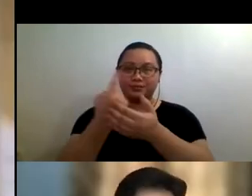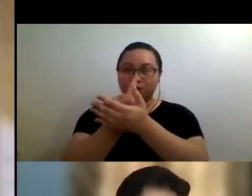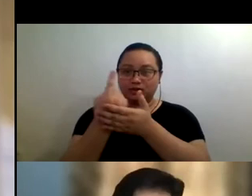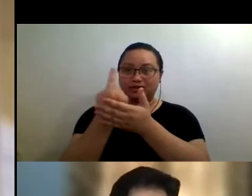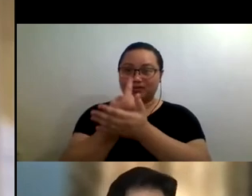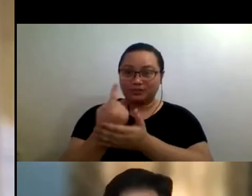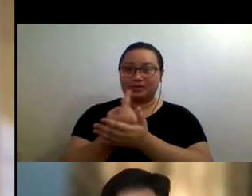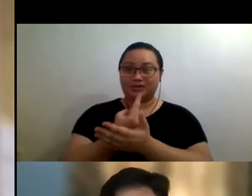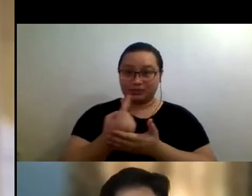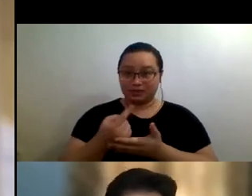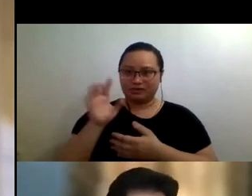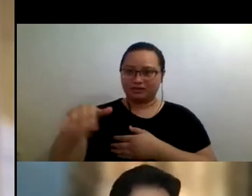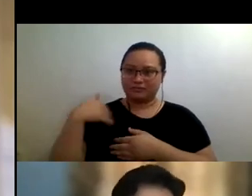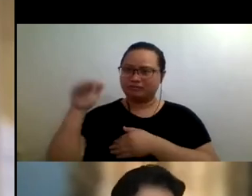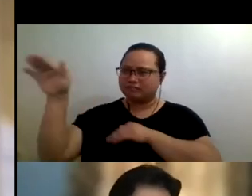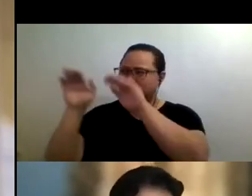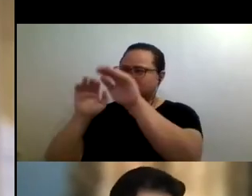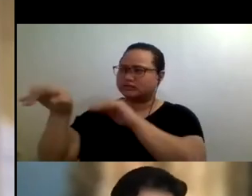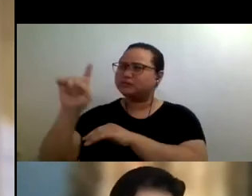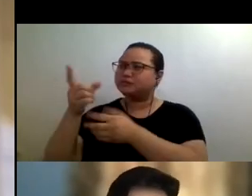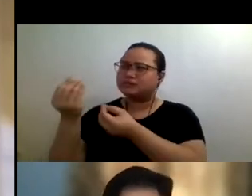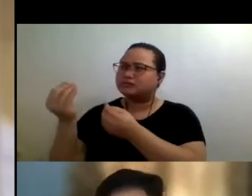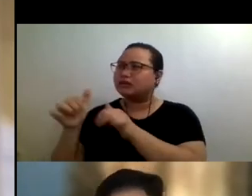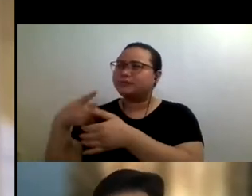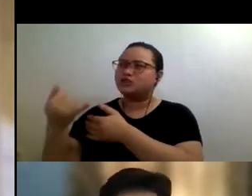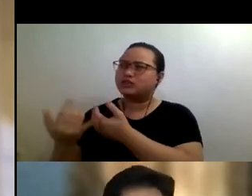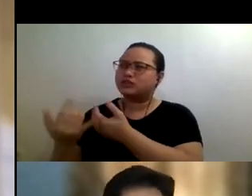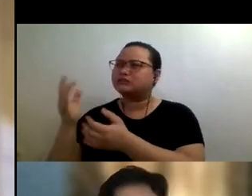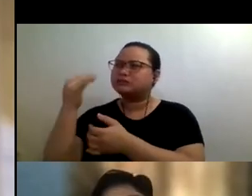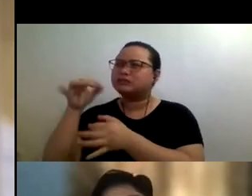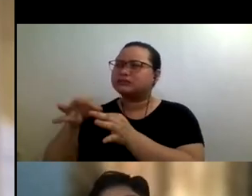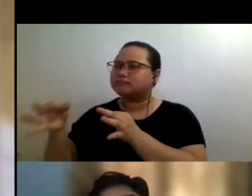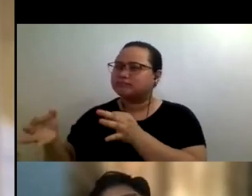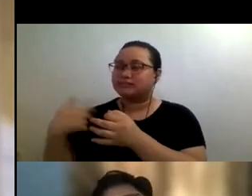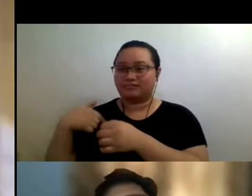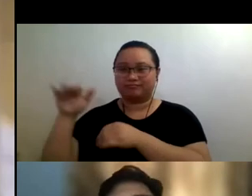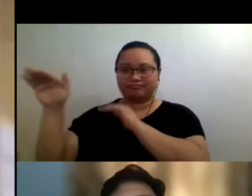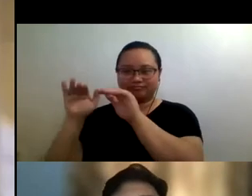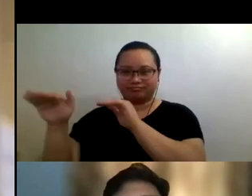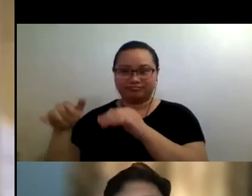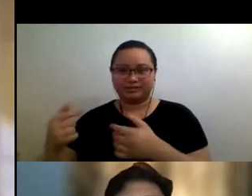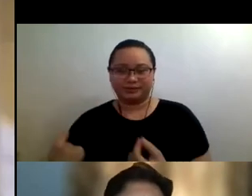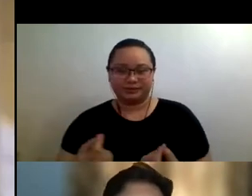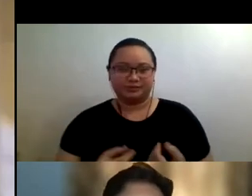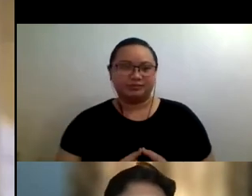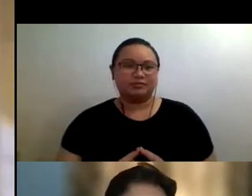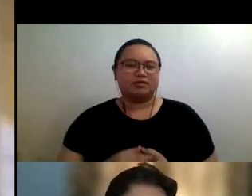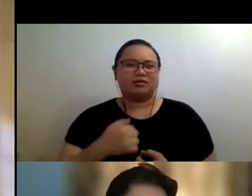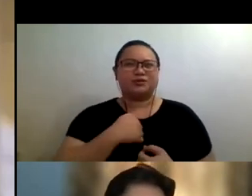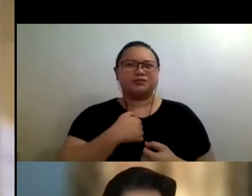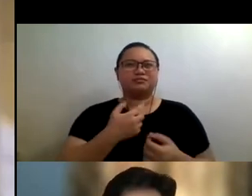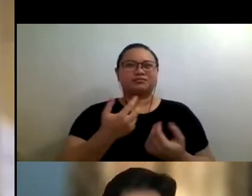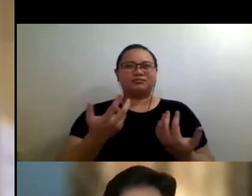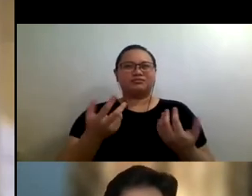yung emails ko. Kukulitin ko sila, kamusta na yung project, but may delay. I was more of a